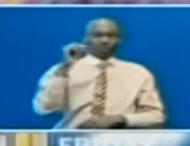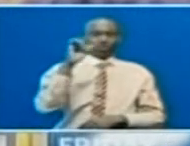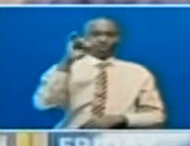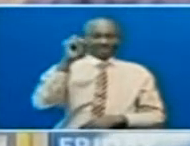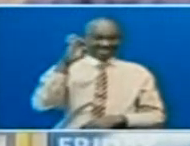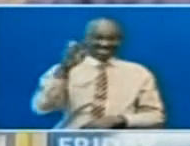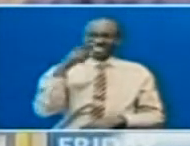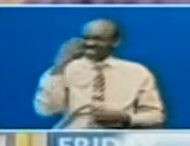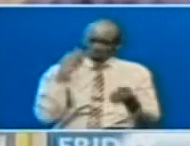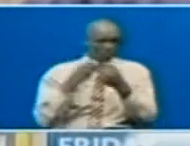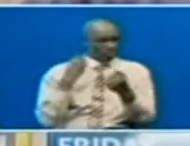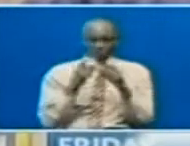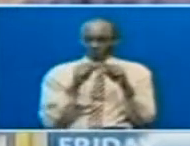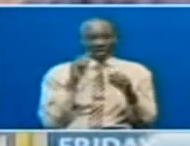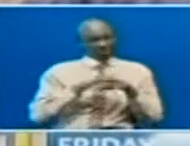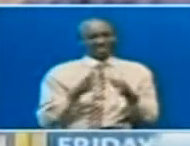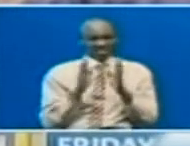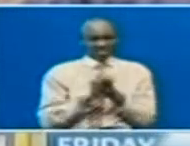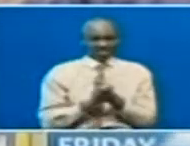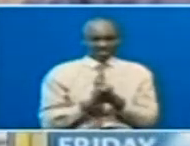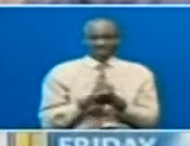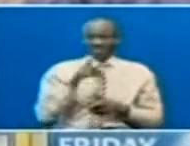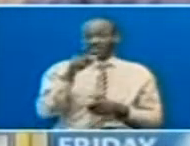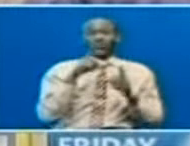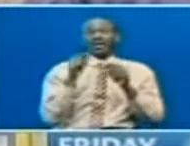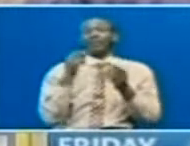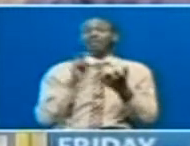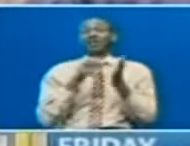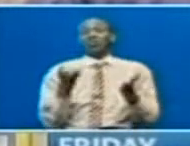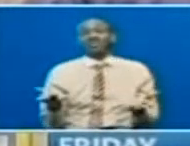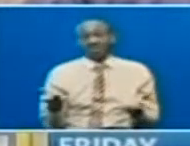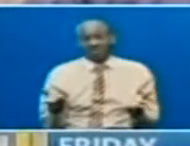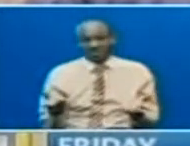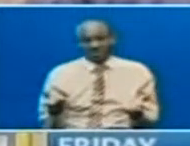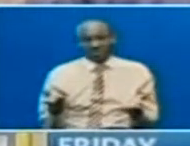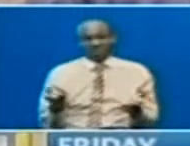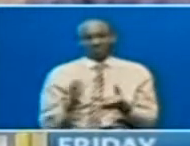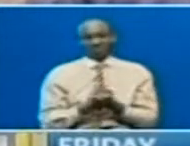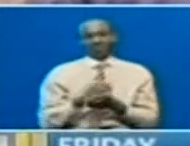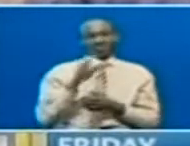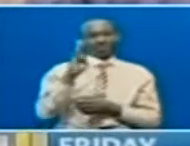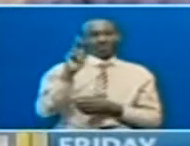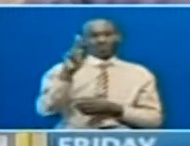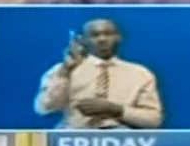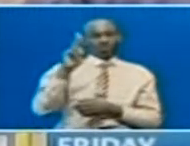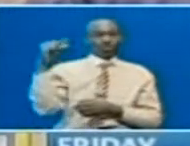given our Kenyans on the street. Is it bourgeoisie, bourgeoisie, bourgeoisie,